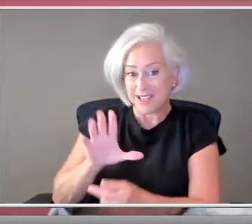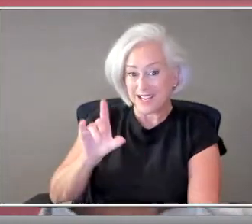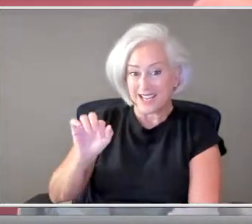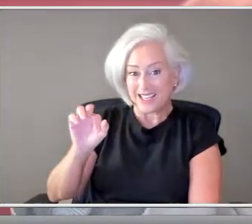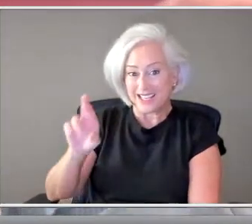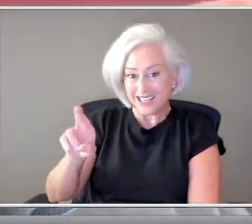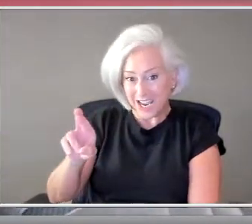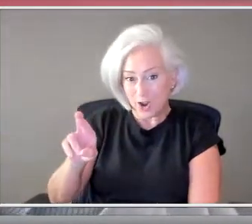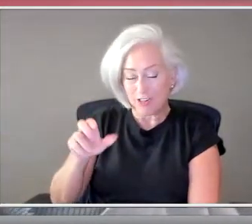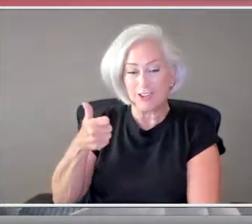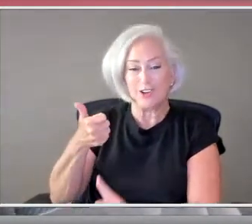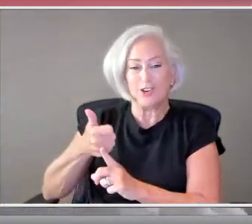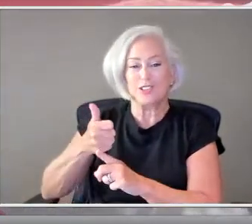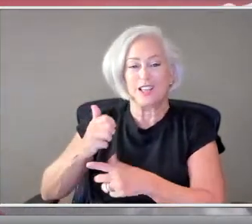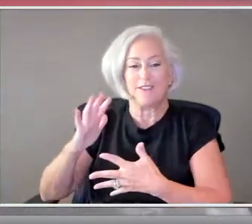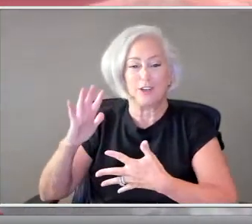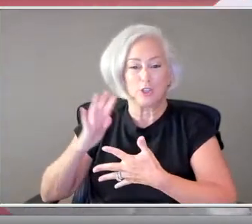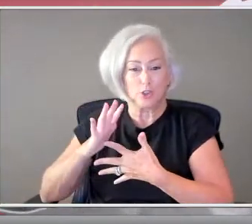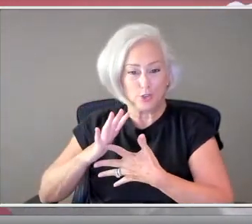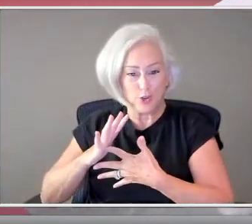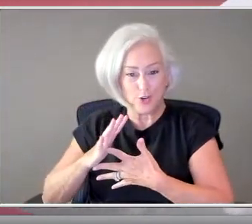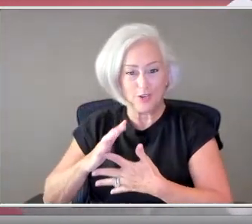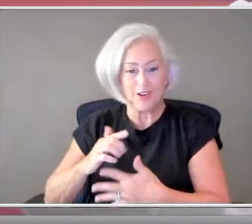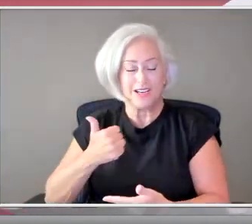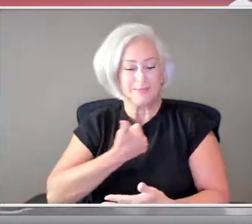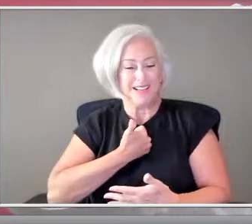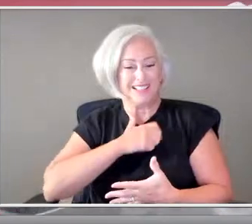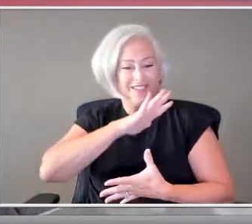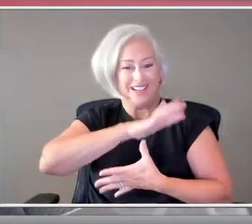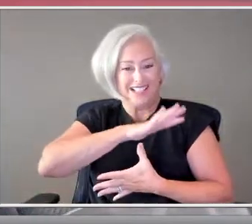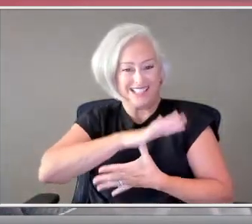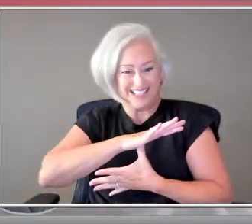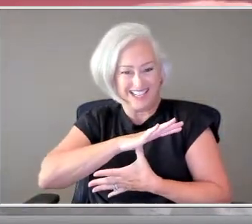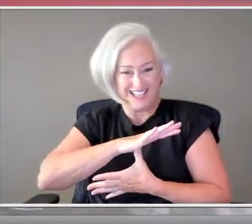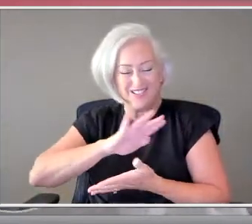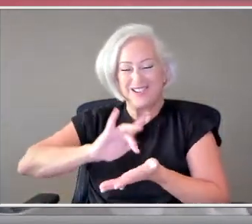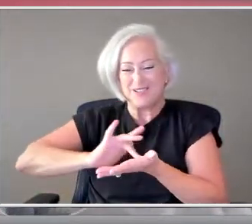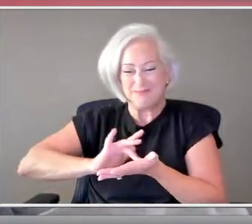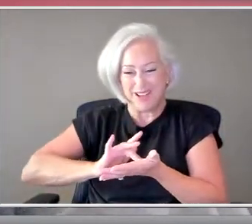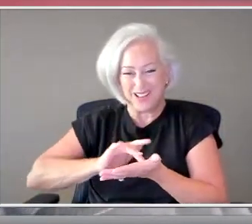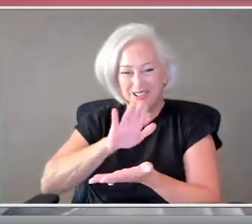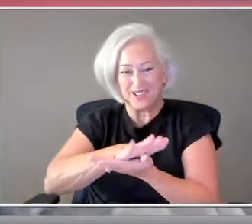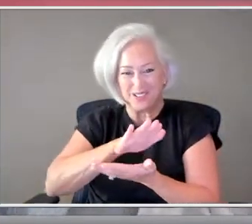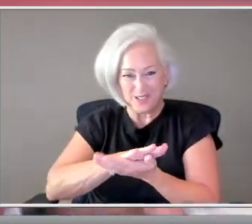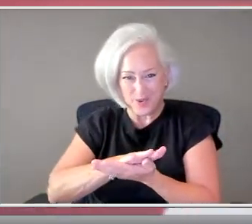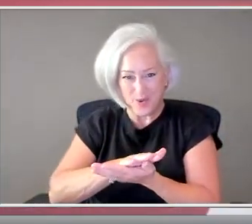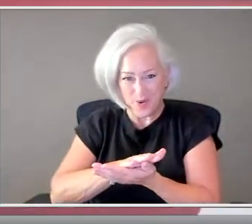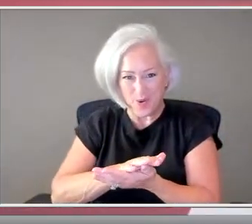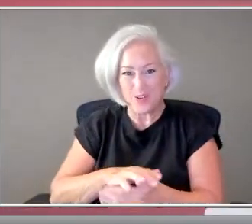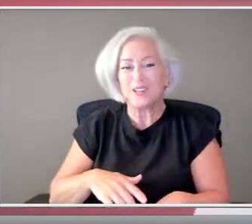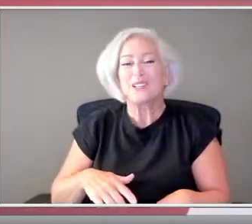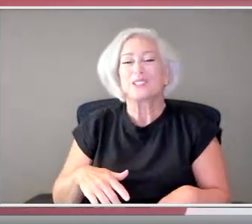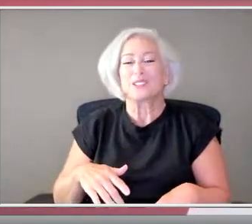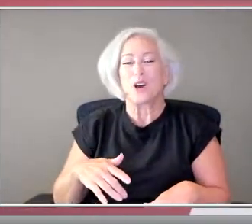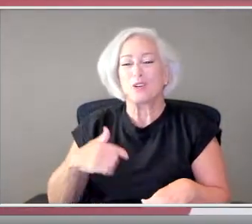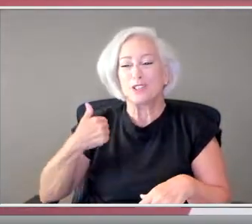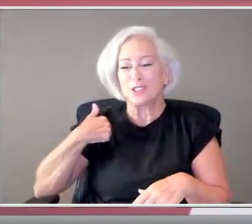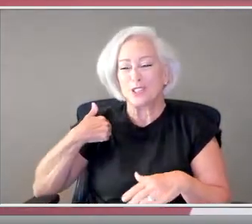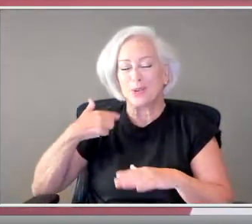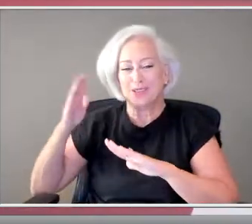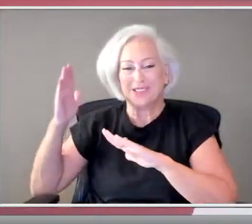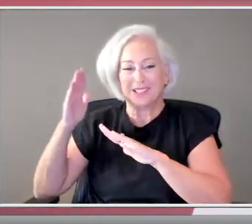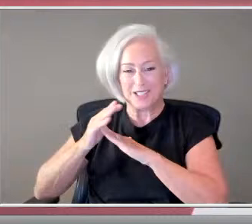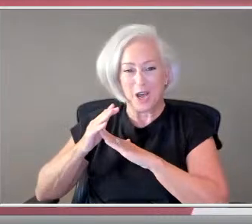very far hierarchically. She was at the bottom of the faculty totem pole and I was at the top of the trainees. So we were